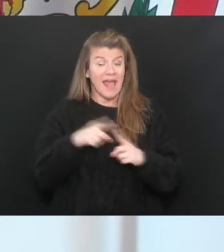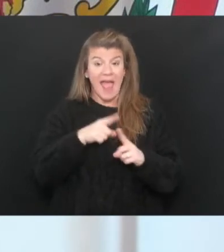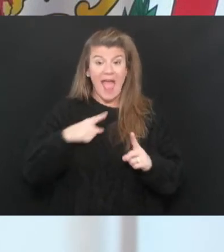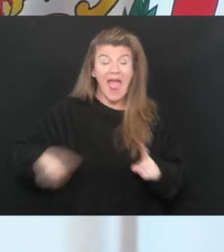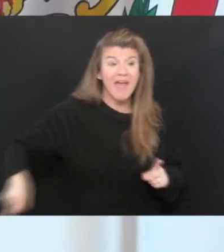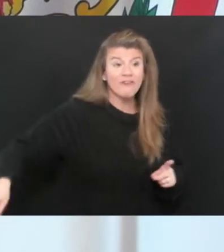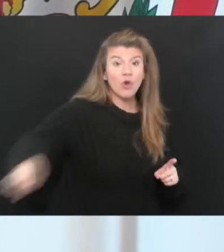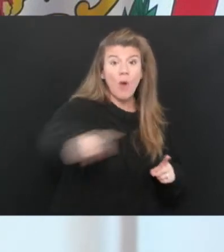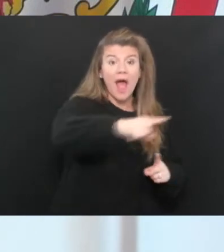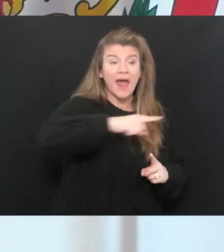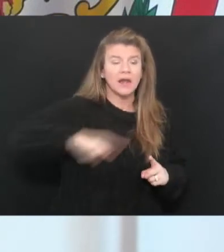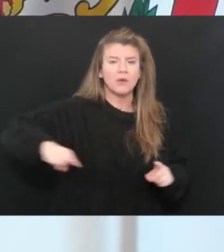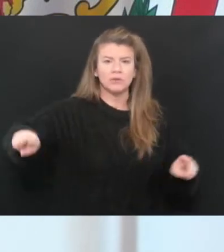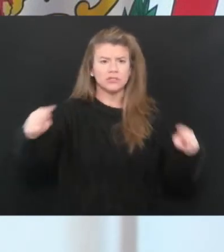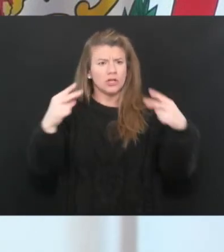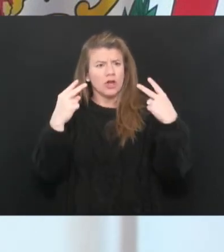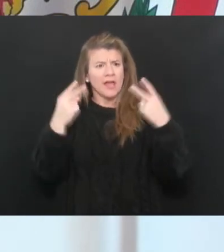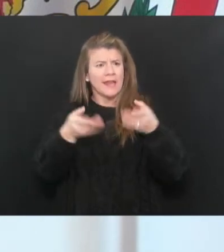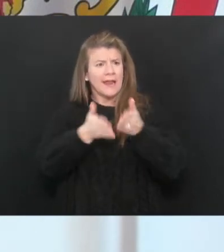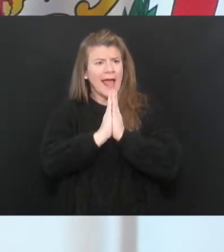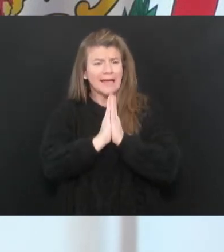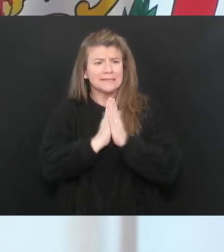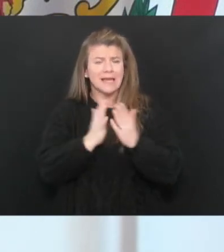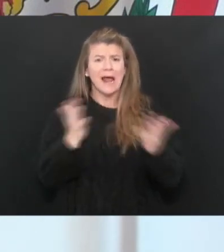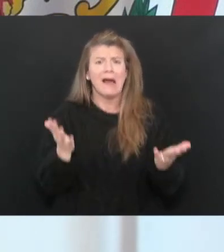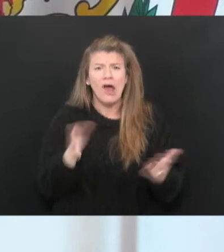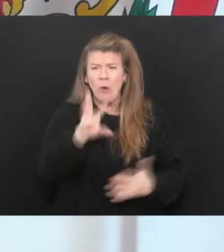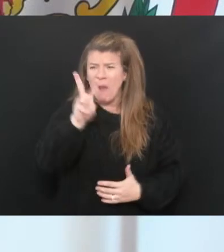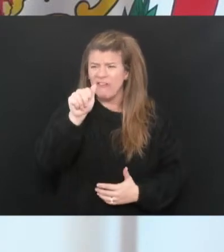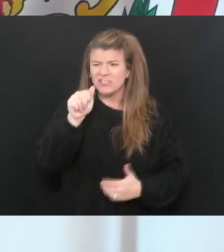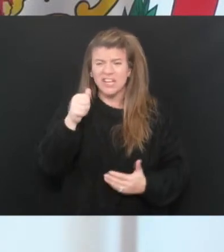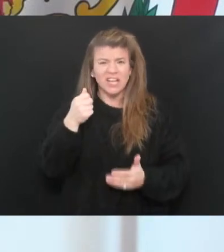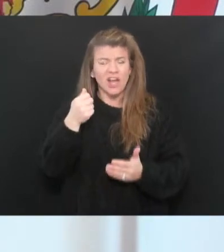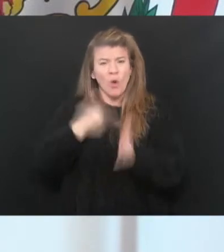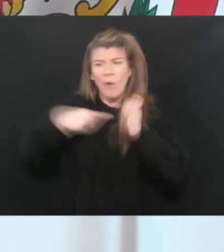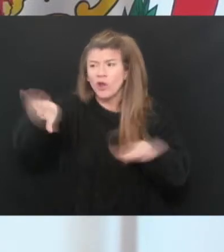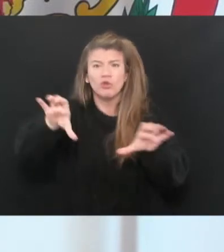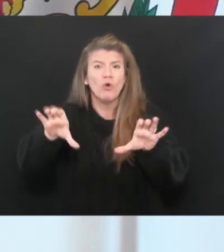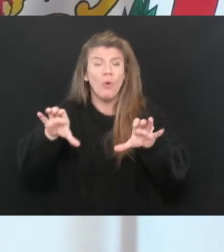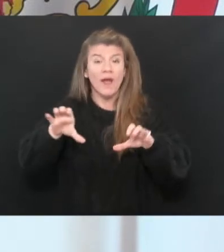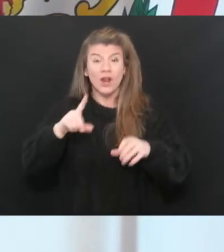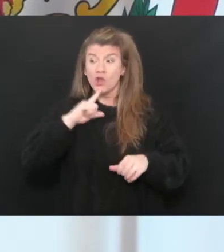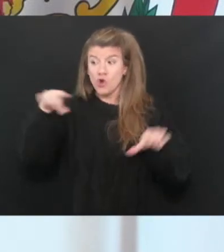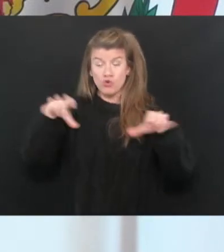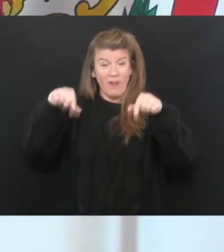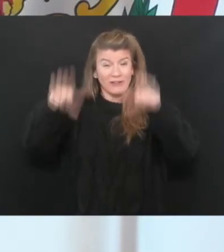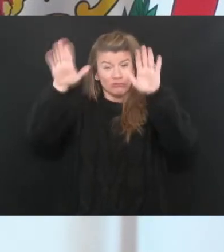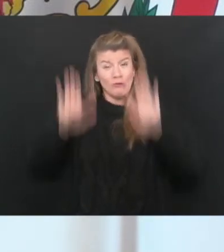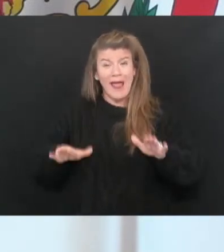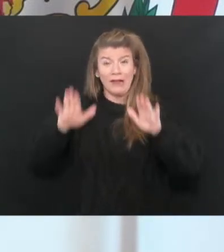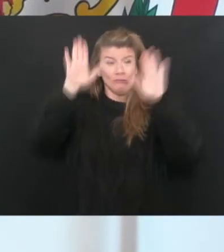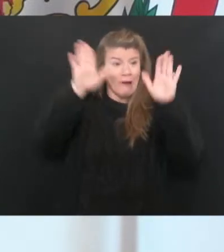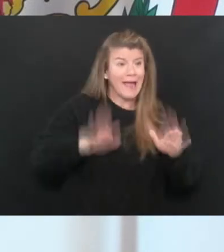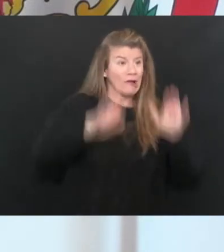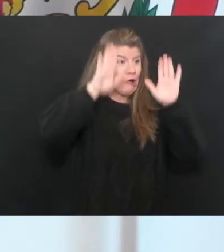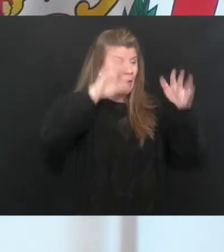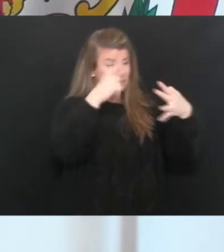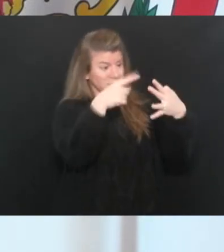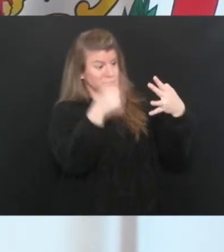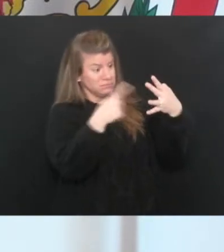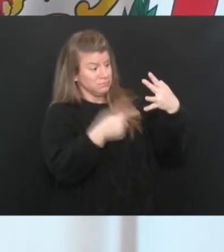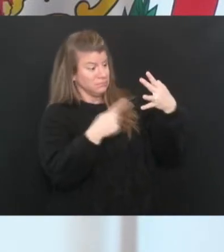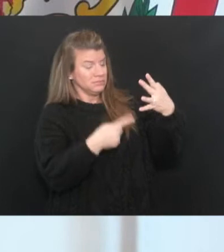clamoring, saying, what in the world's going on in West Virginia? I mean, West Virginia is doing this great and this great and this great and everything